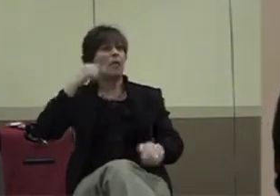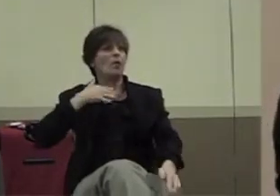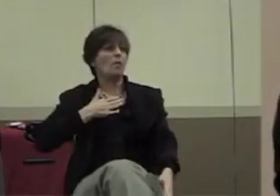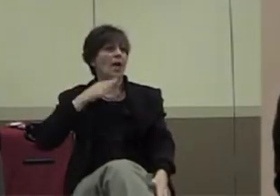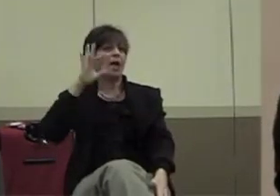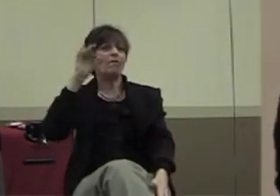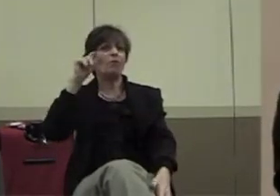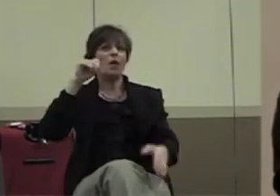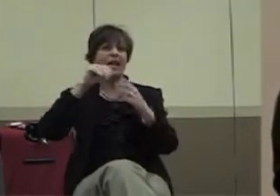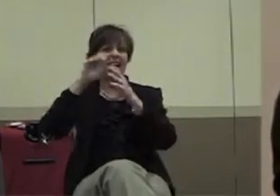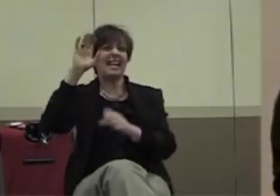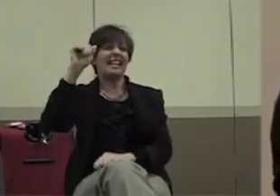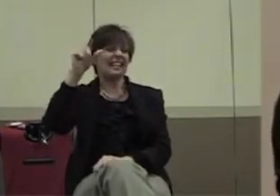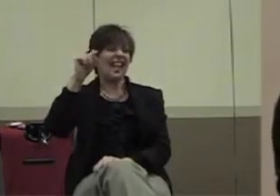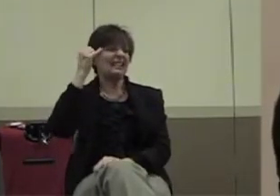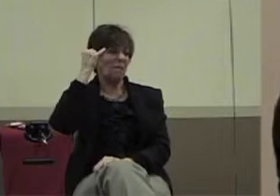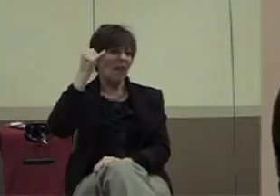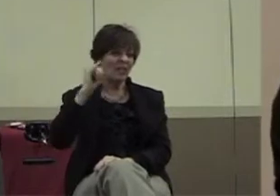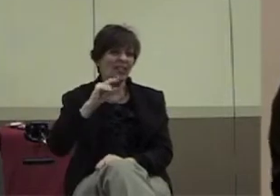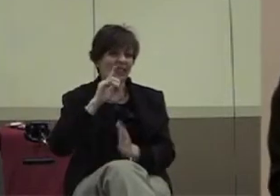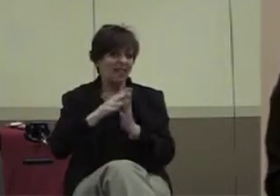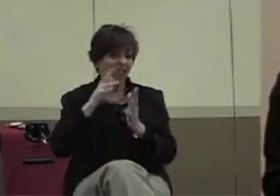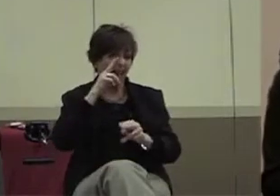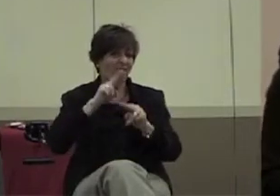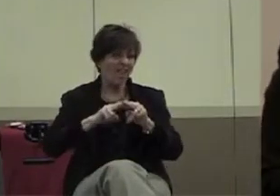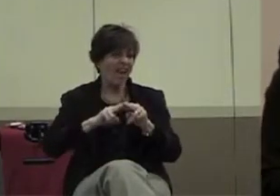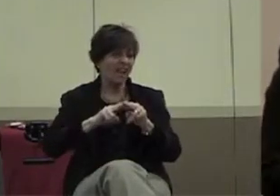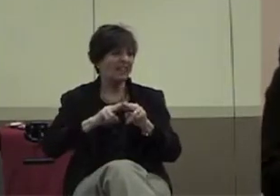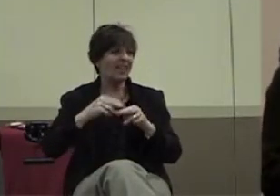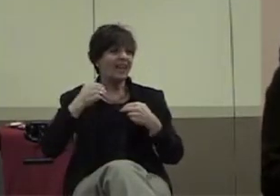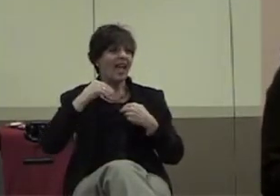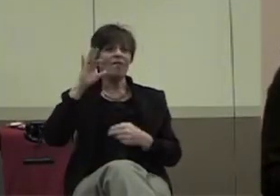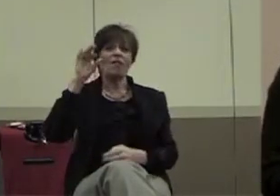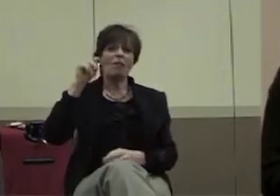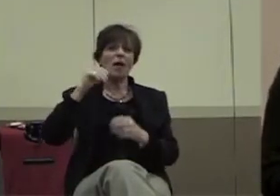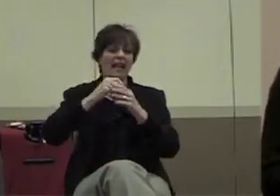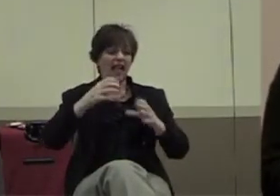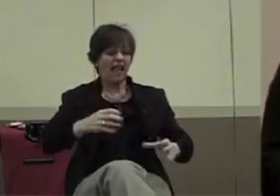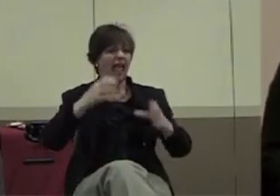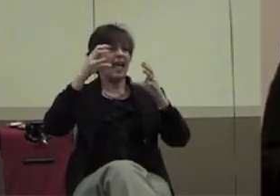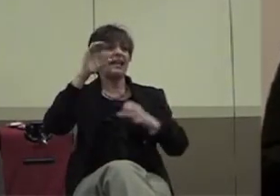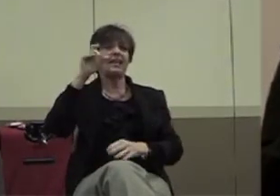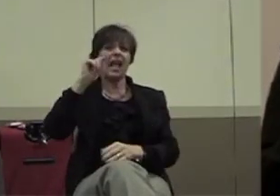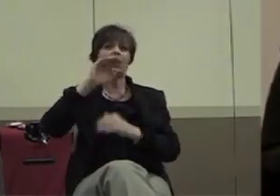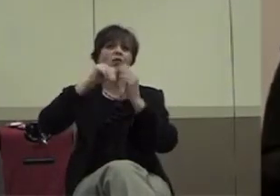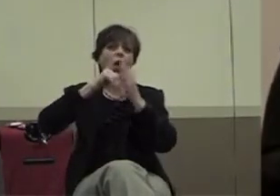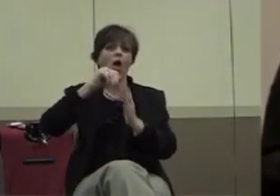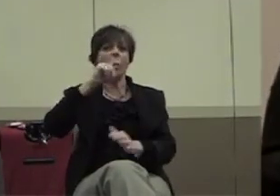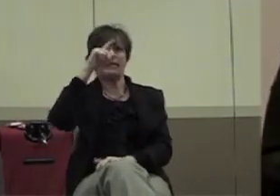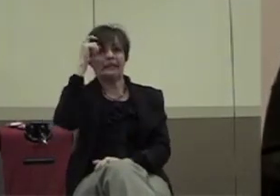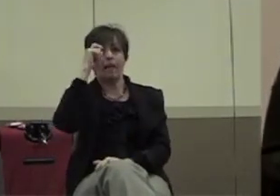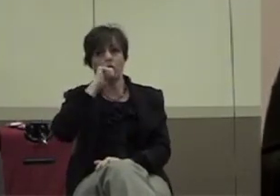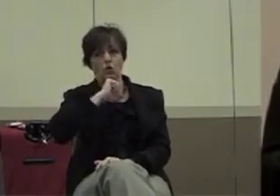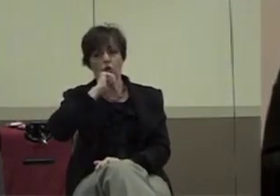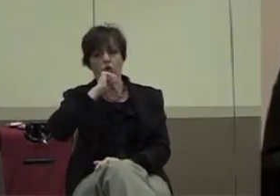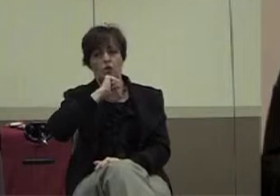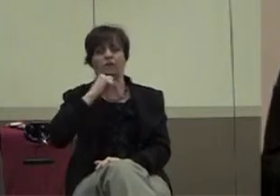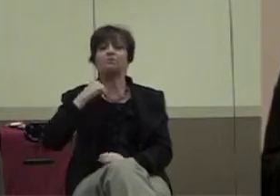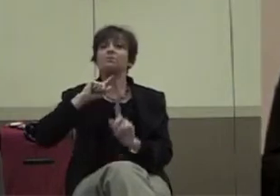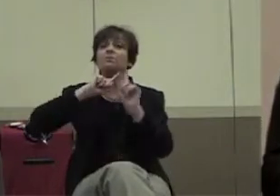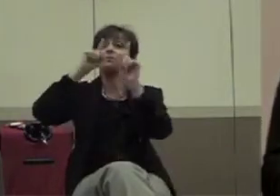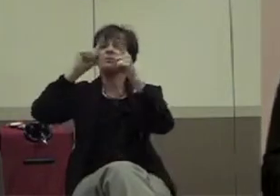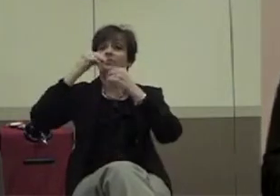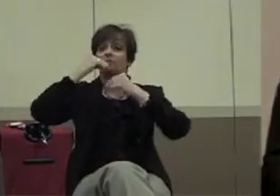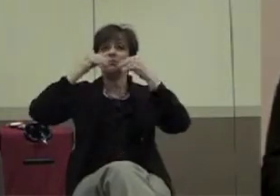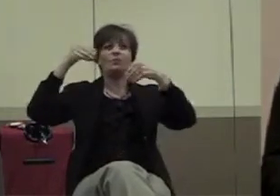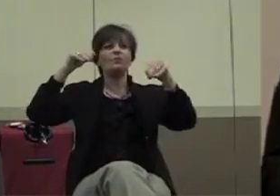just imagine how fun that is to have your foot in a solid cast all summer long. And I was at the grocery store, and there was a